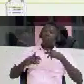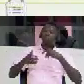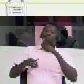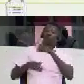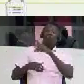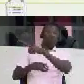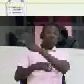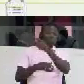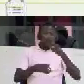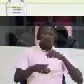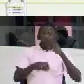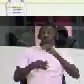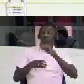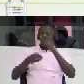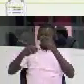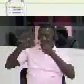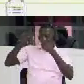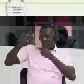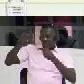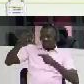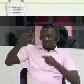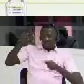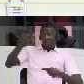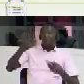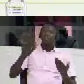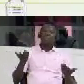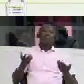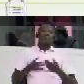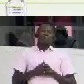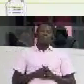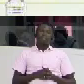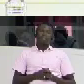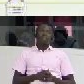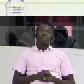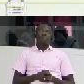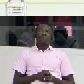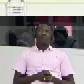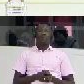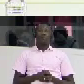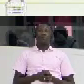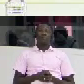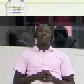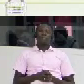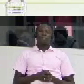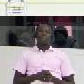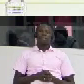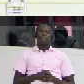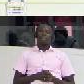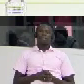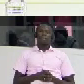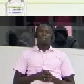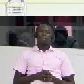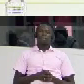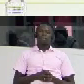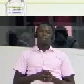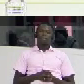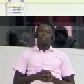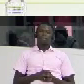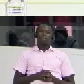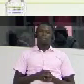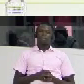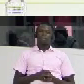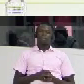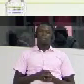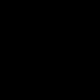And then thereafter, the senior man on the ground will give the message and say, this and this is what is happening, or this is what we want you to